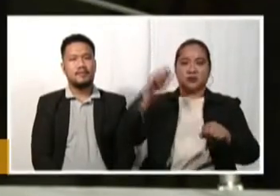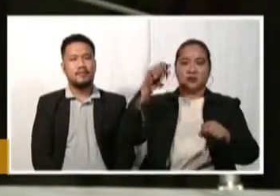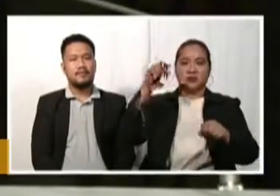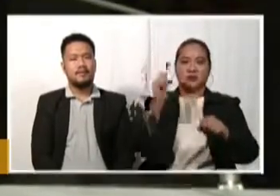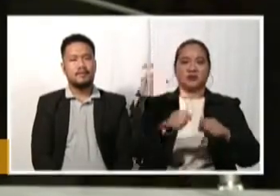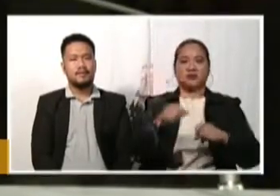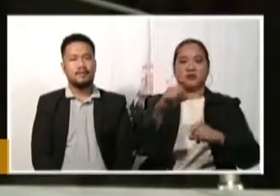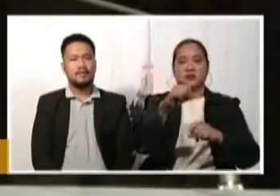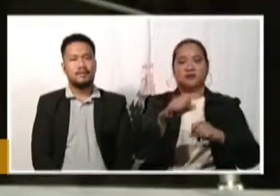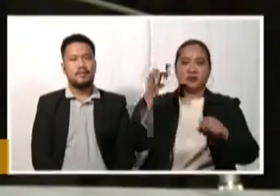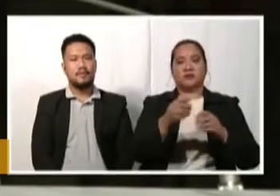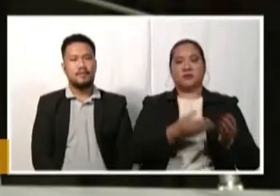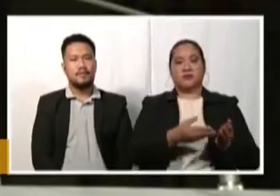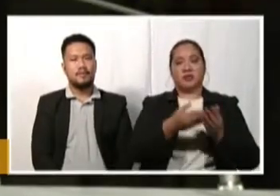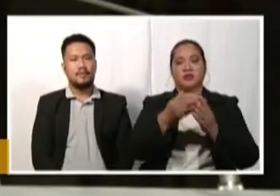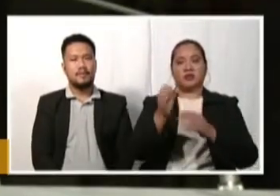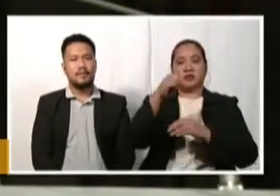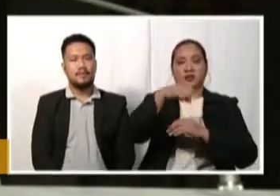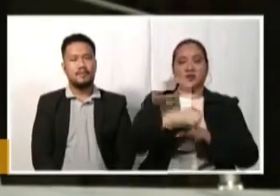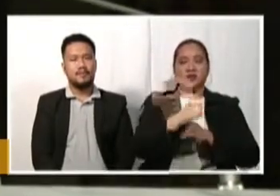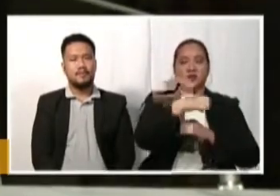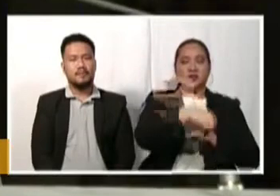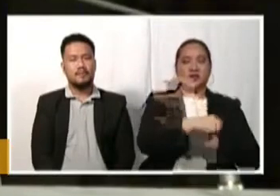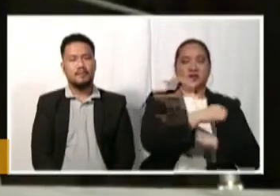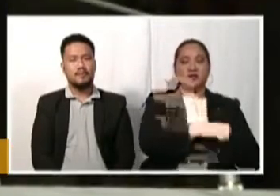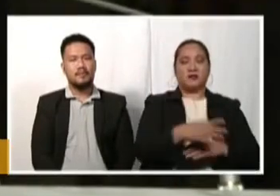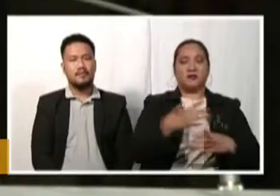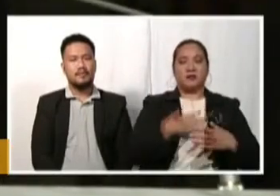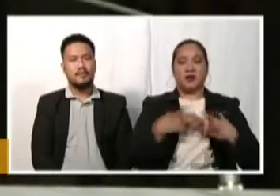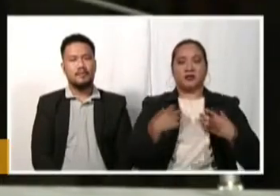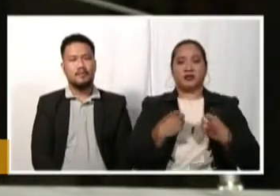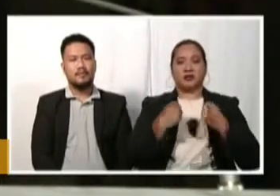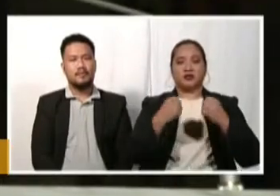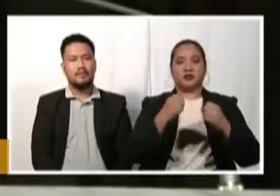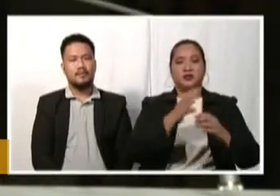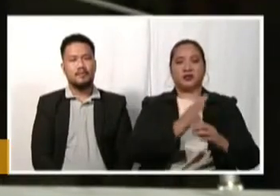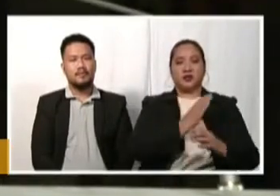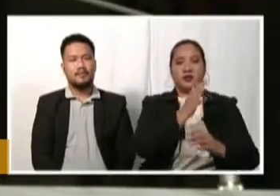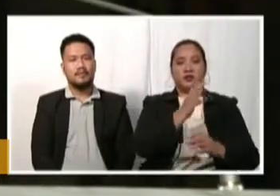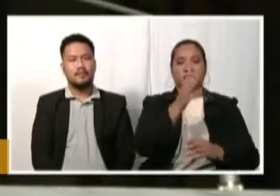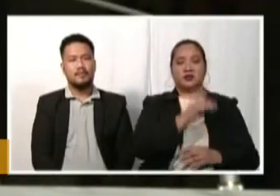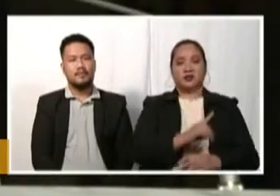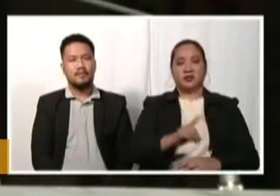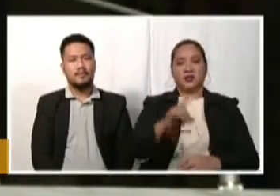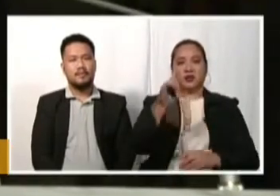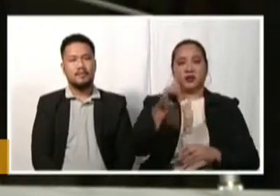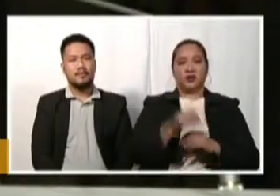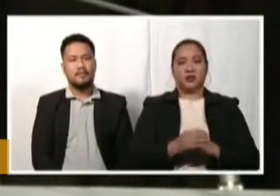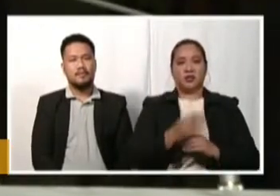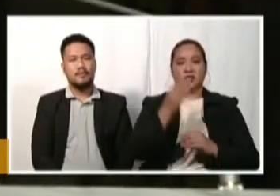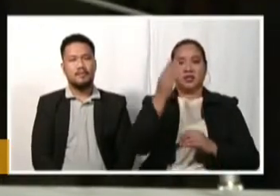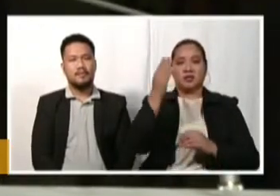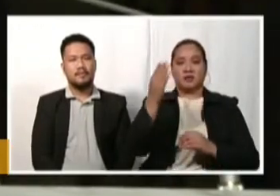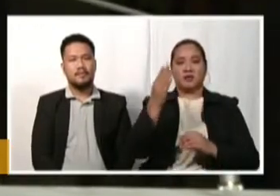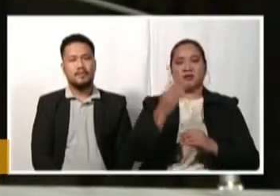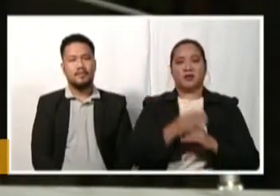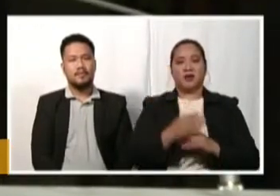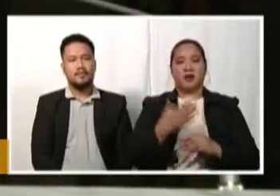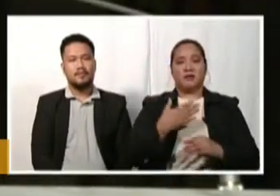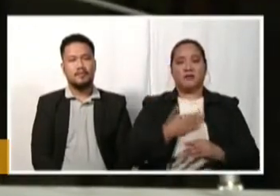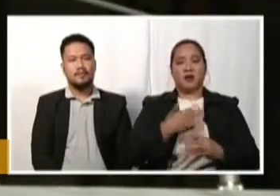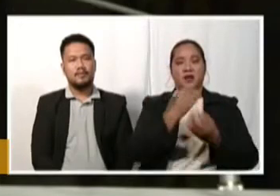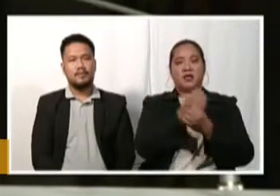cast into the sea. My strength and my courage is the Lord, and he has been